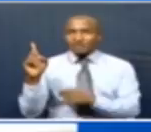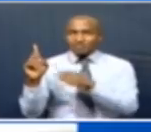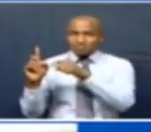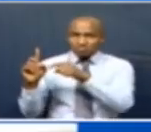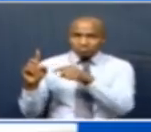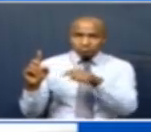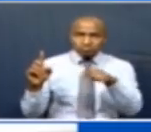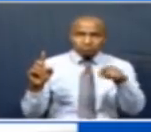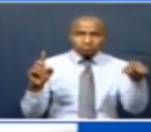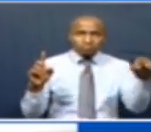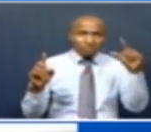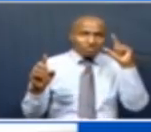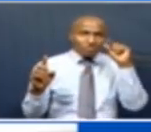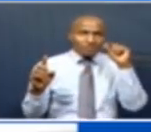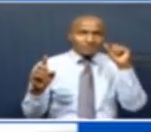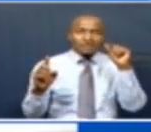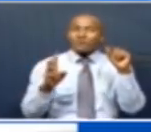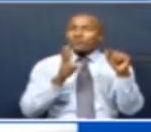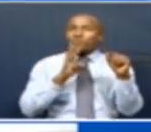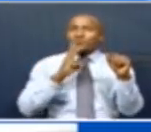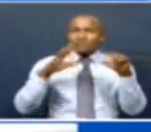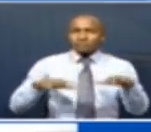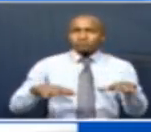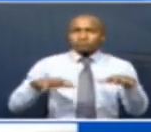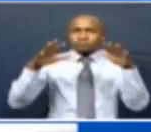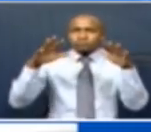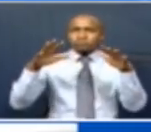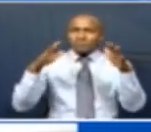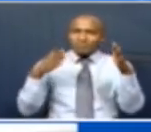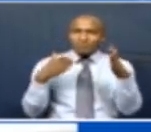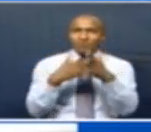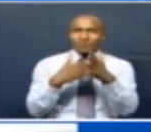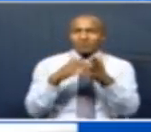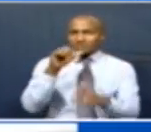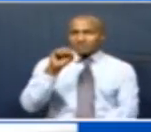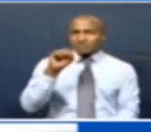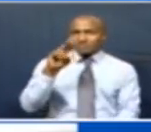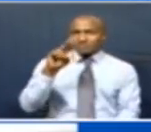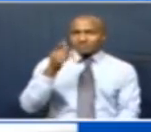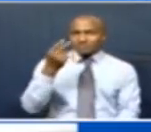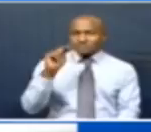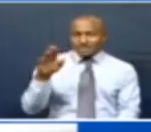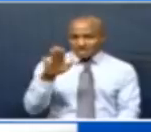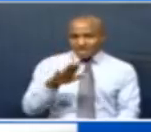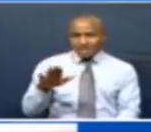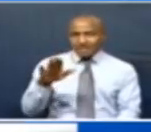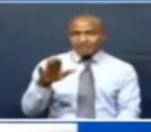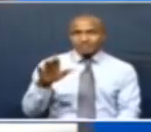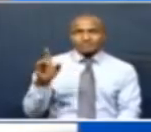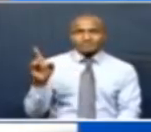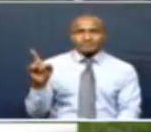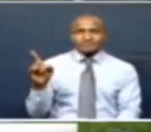with floodwaters cutting off transport at Sultan Hamud. Hassan Mugambi reports on the Nyandarua accident.